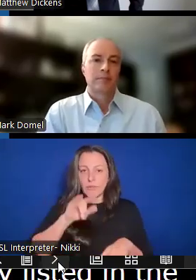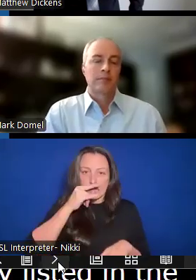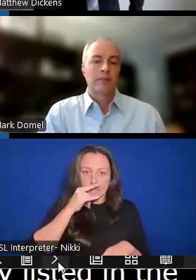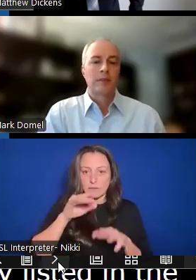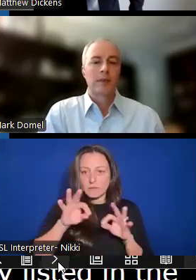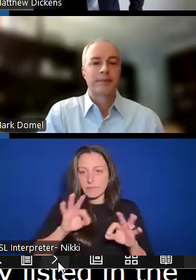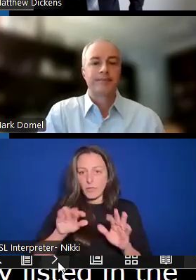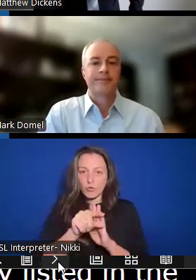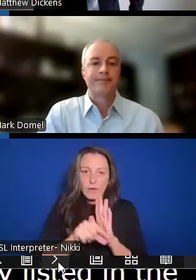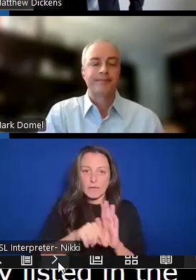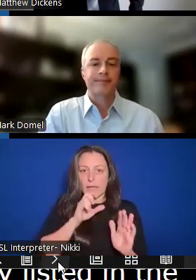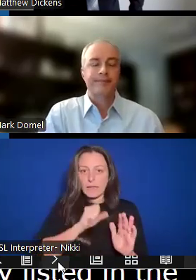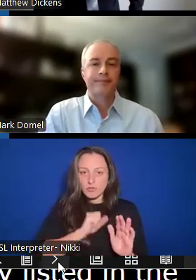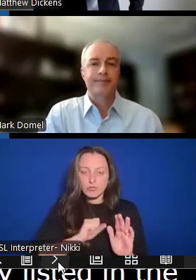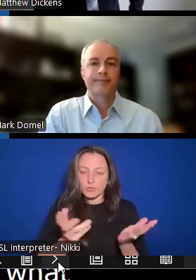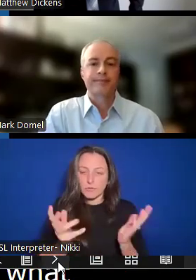going into.